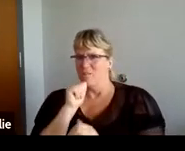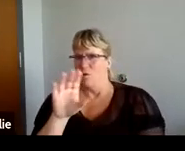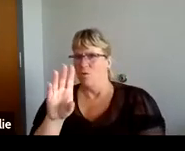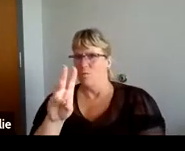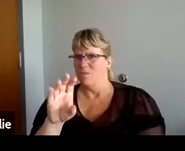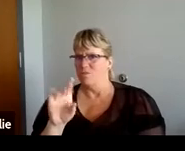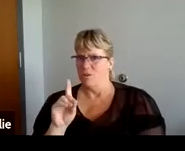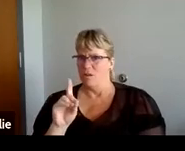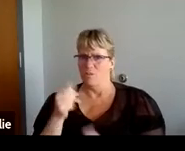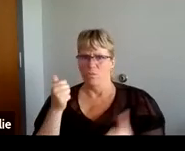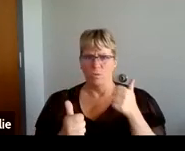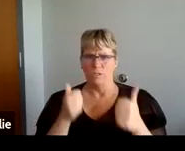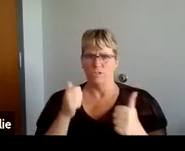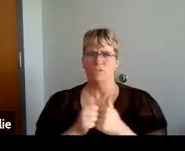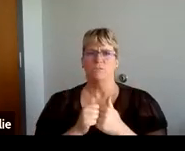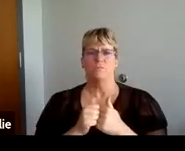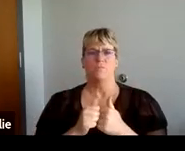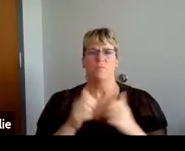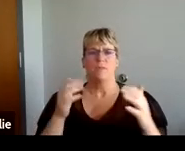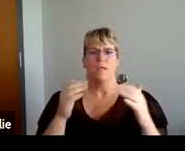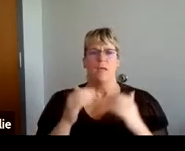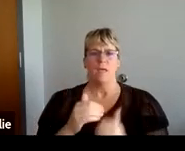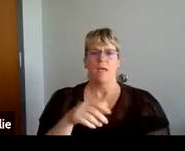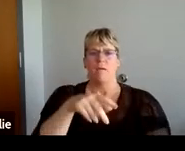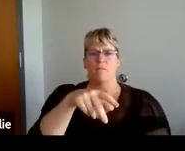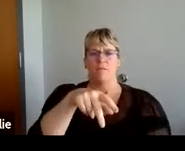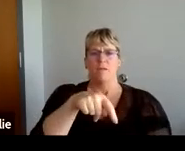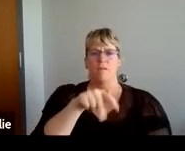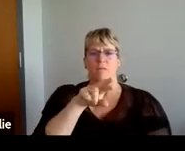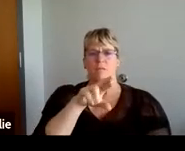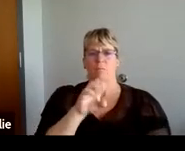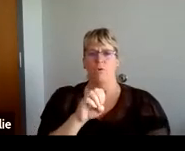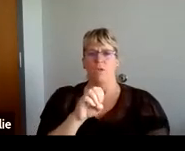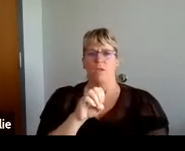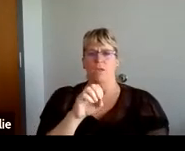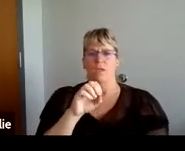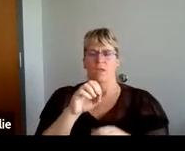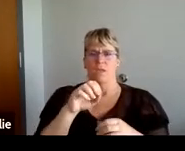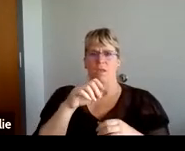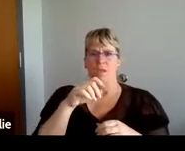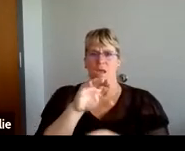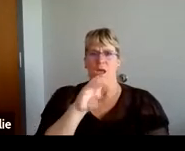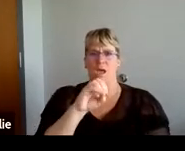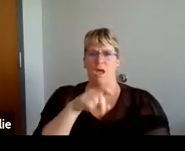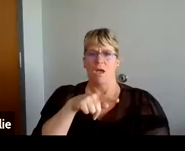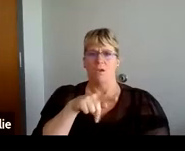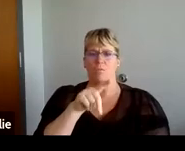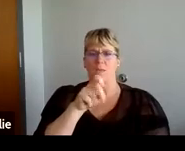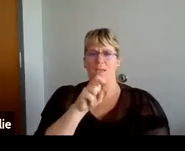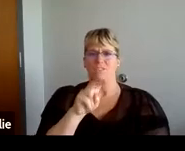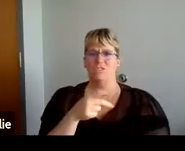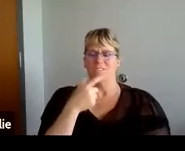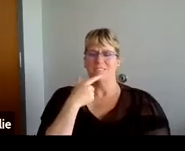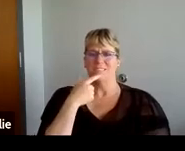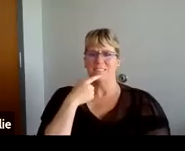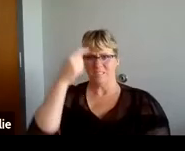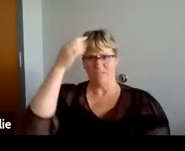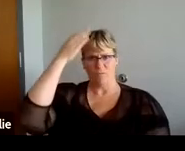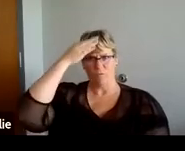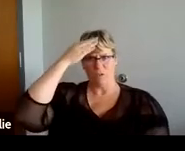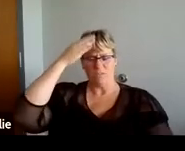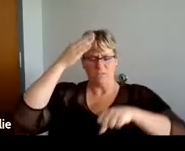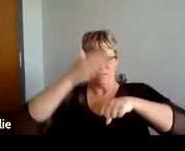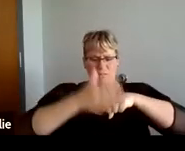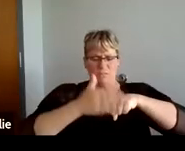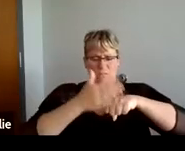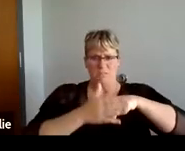withdrawal. Then we have that preoccupation, that prefrontal cortex comes into play and says, you know what, should I